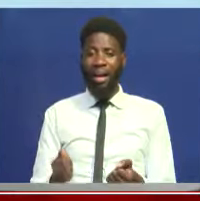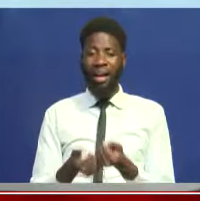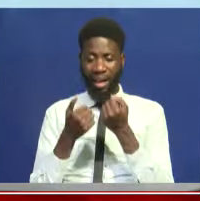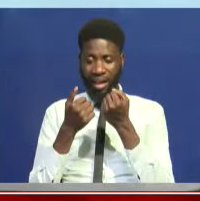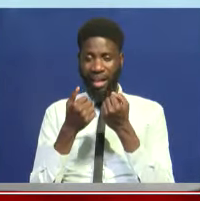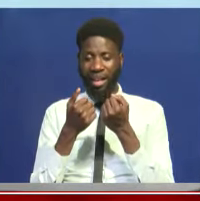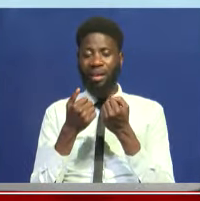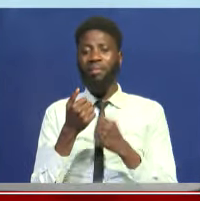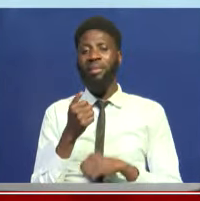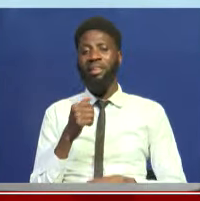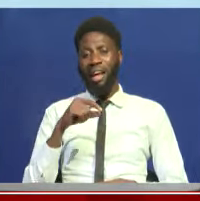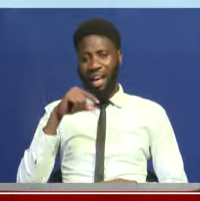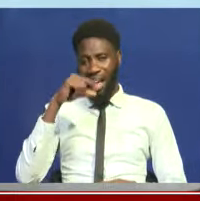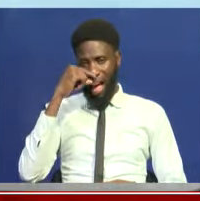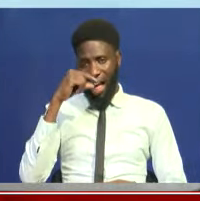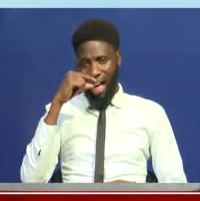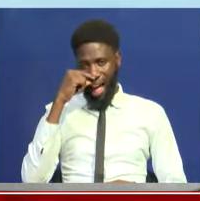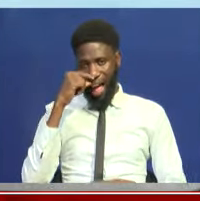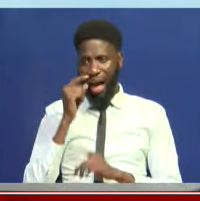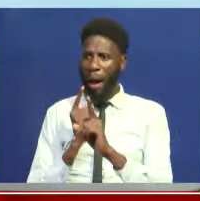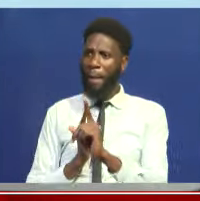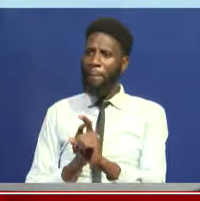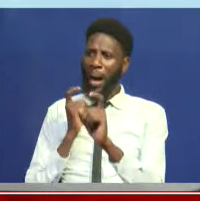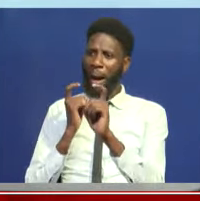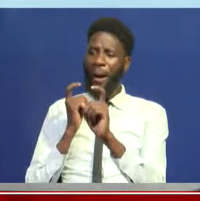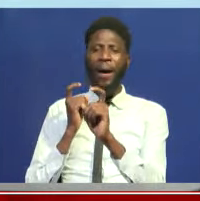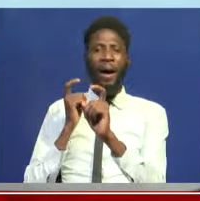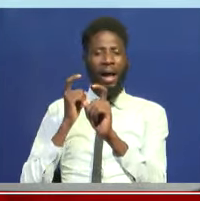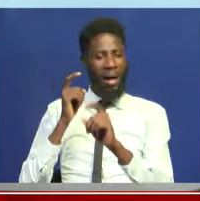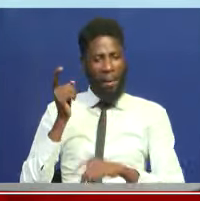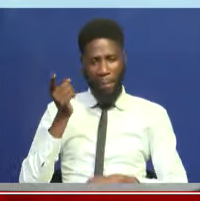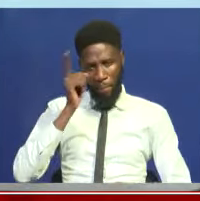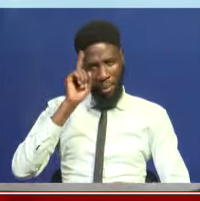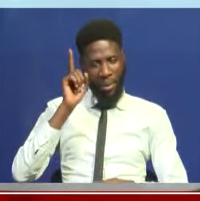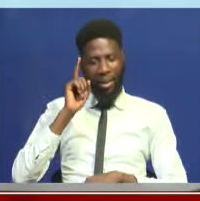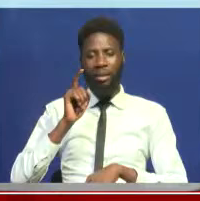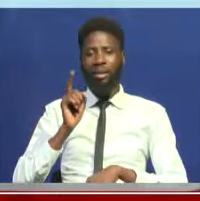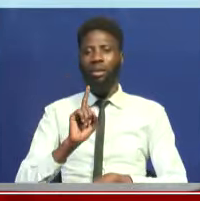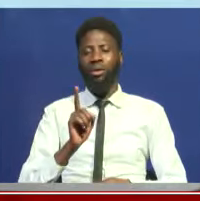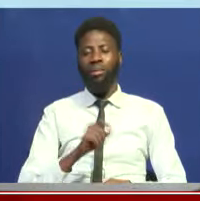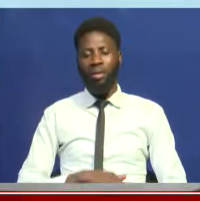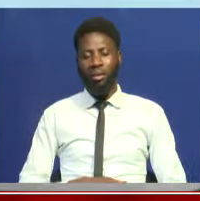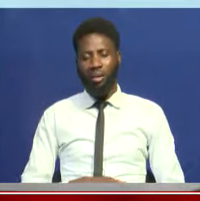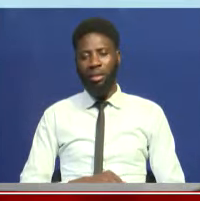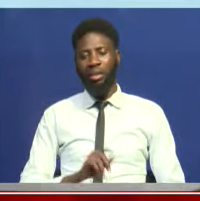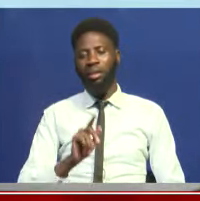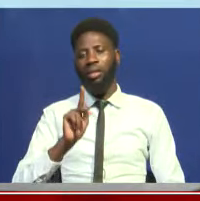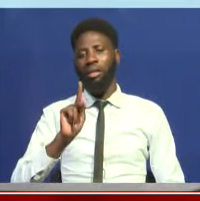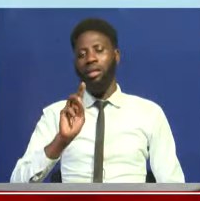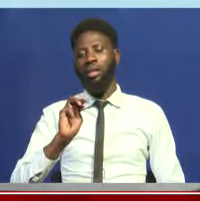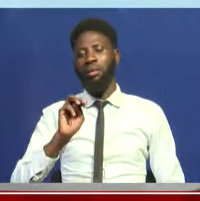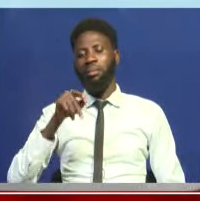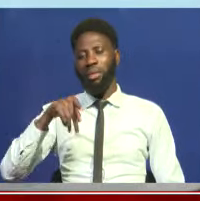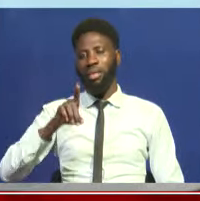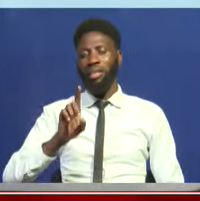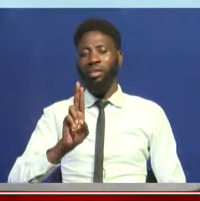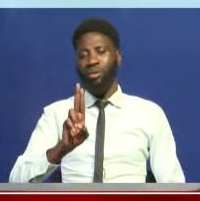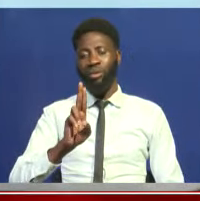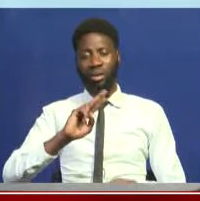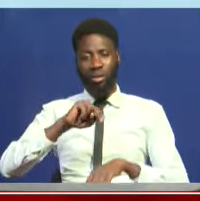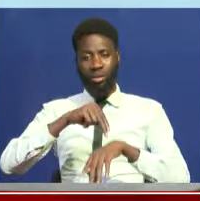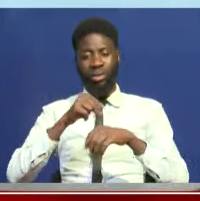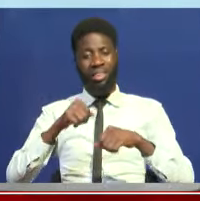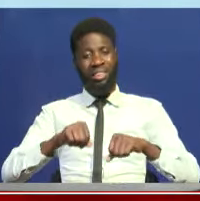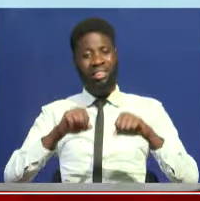and injured during protests in Nairobi. KMPDU National Chairman, Dr. Agidan Mwachi, who addressed the